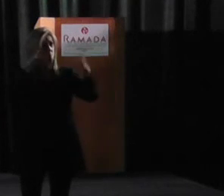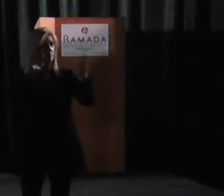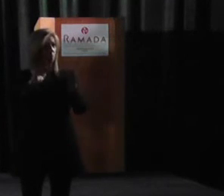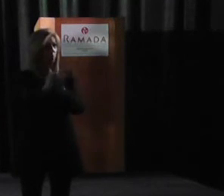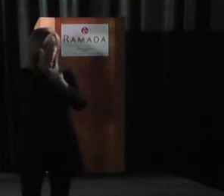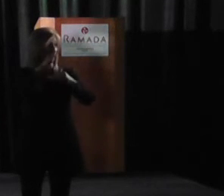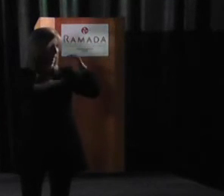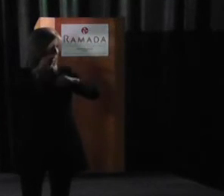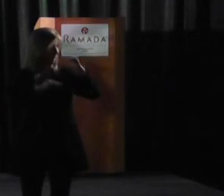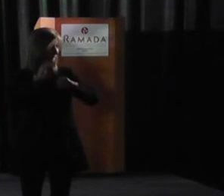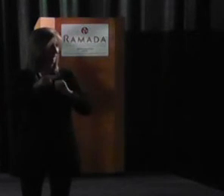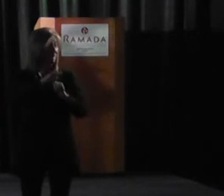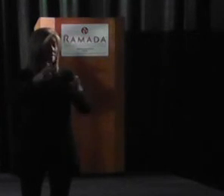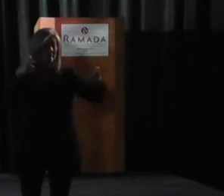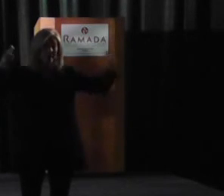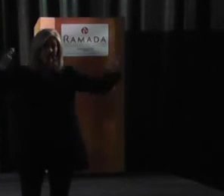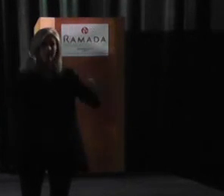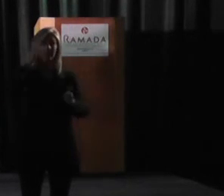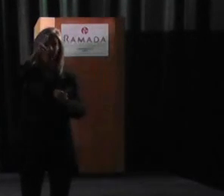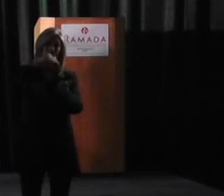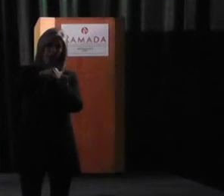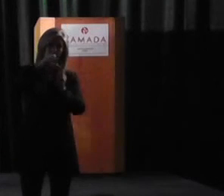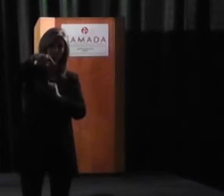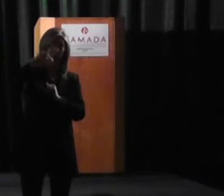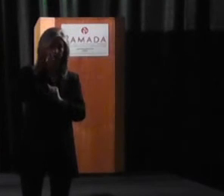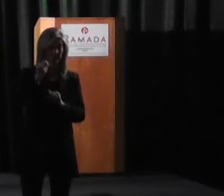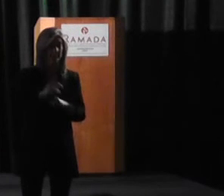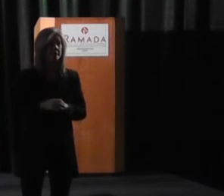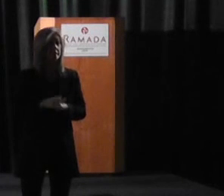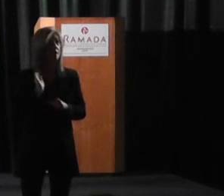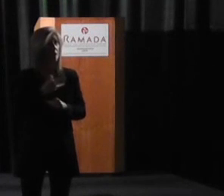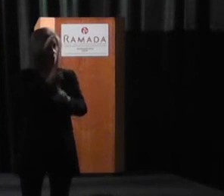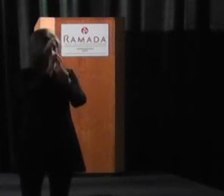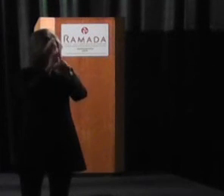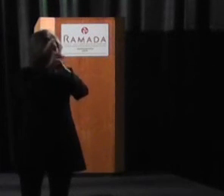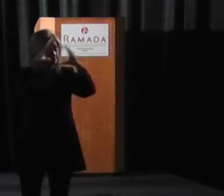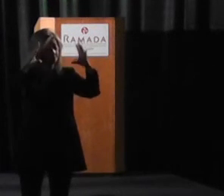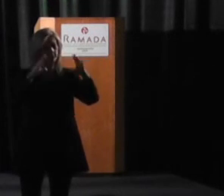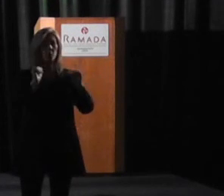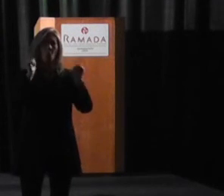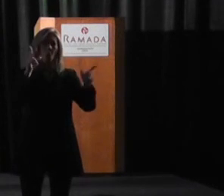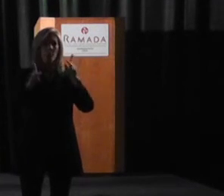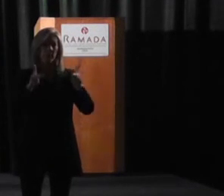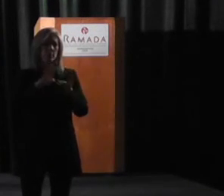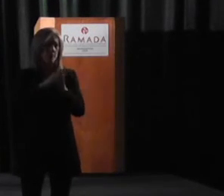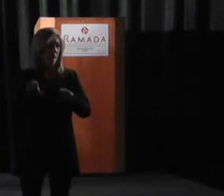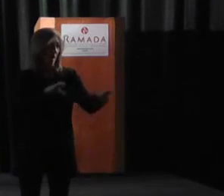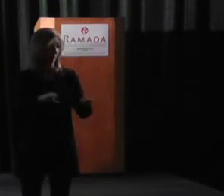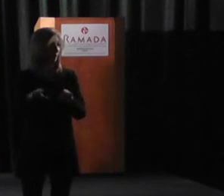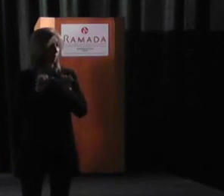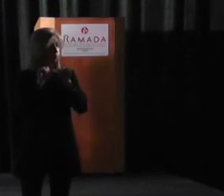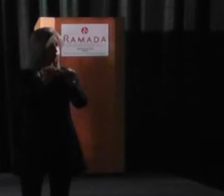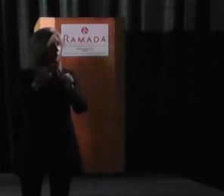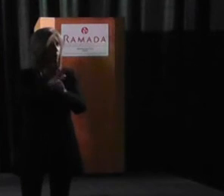over 17,000 square feet of space. Our vision is for individuals to be active for life. More people will be able